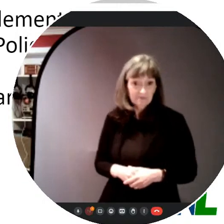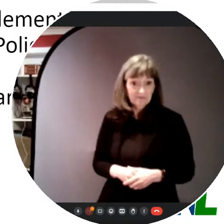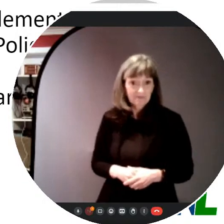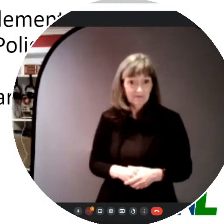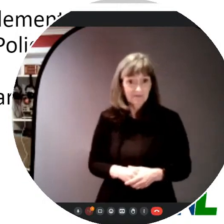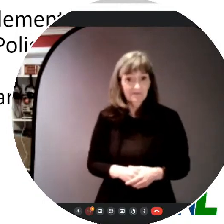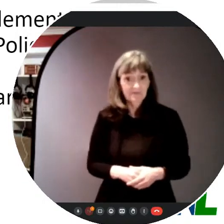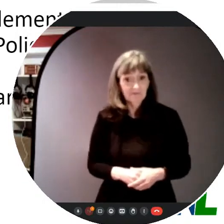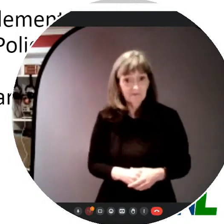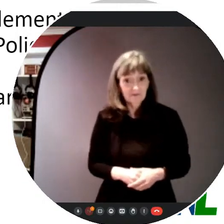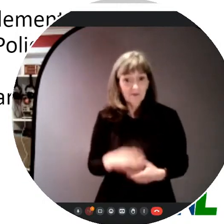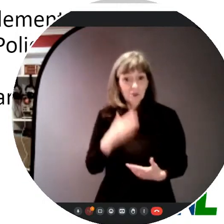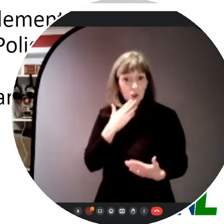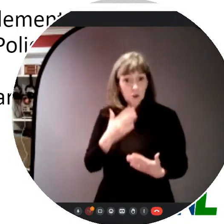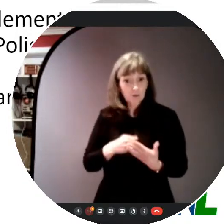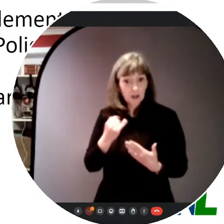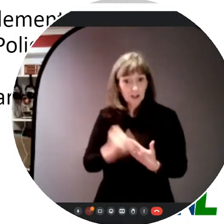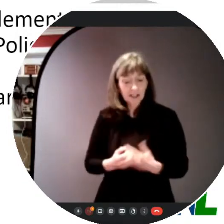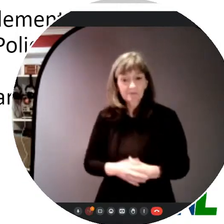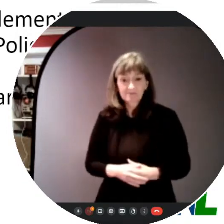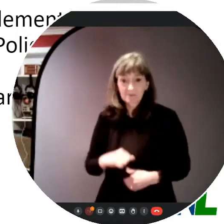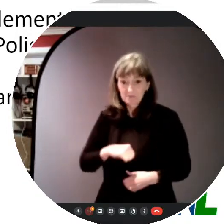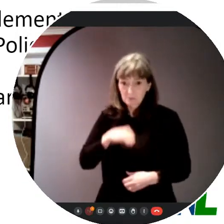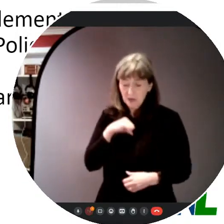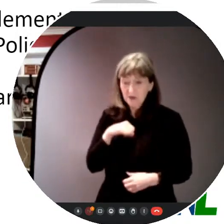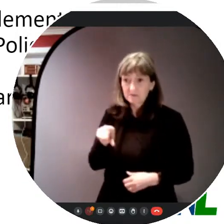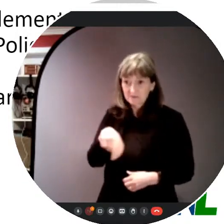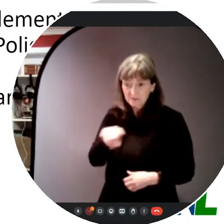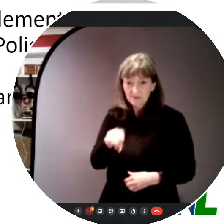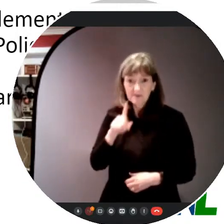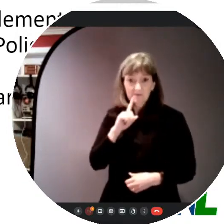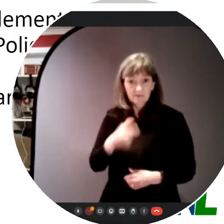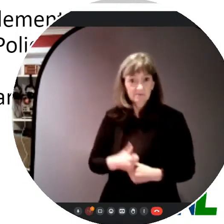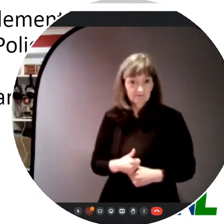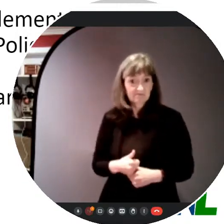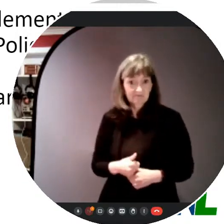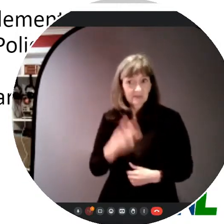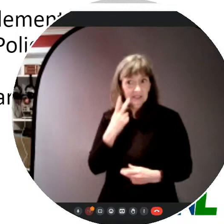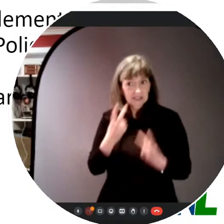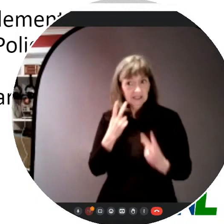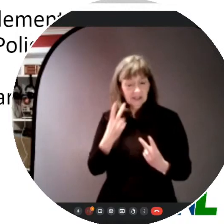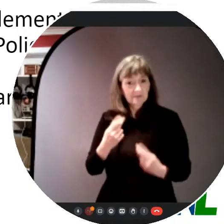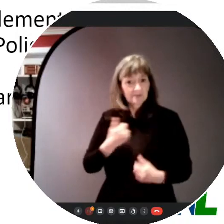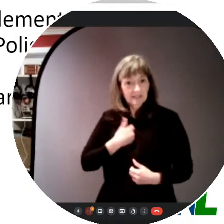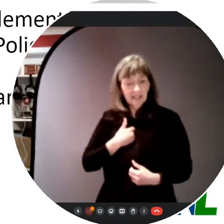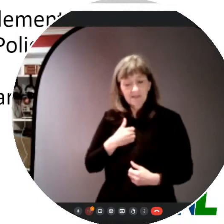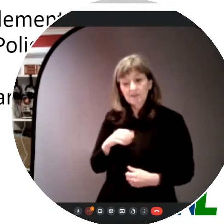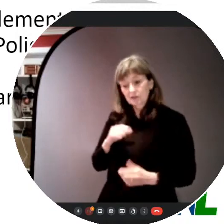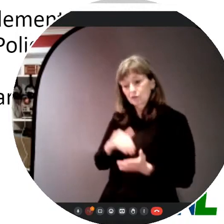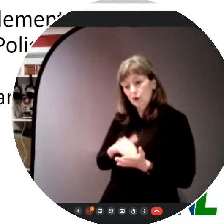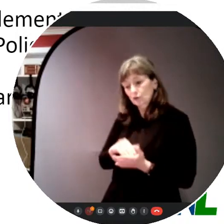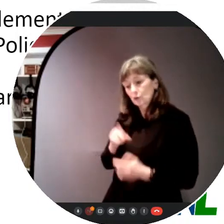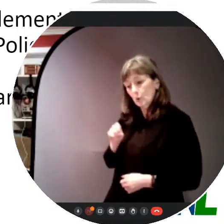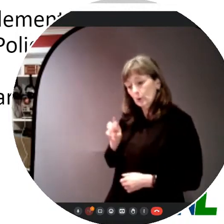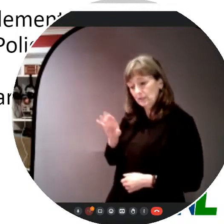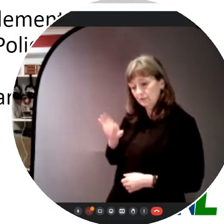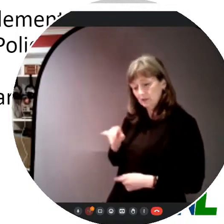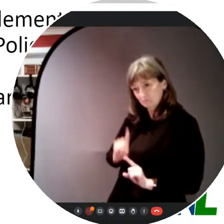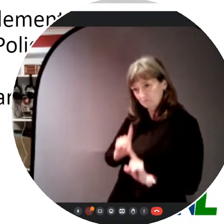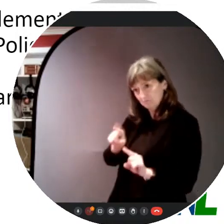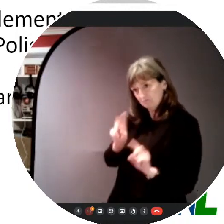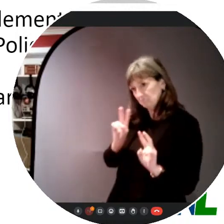and I got to say, very proud to have sat through that, and Dr. O'Leary attended as well. So it was good to